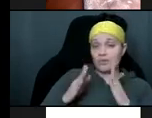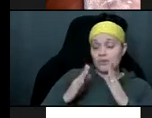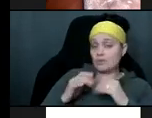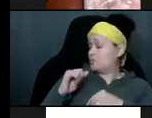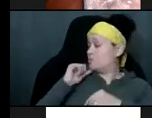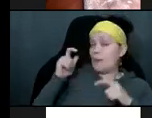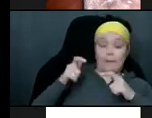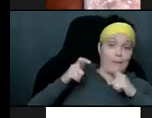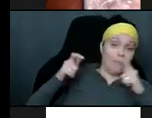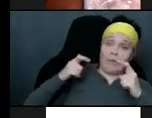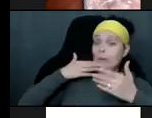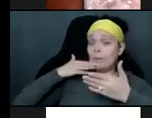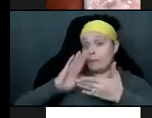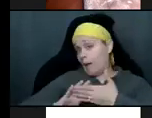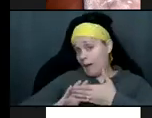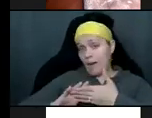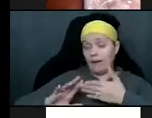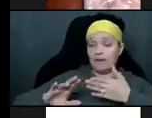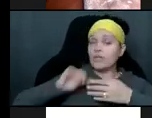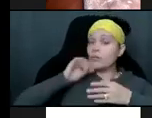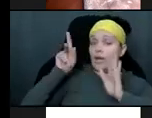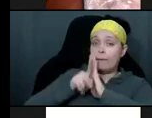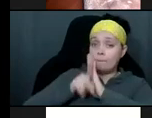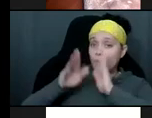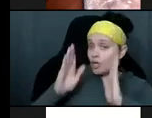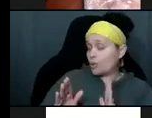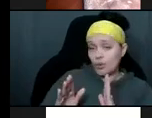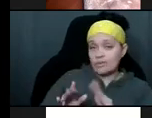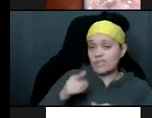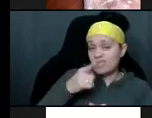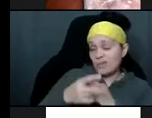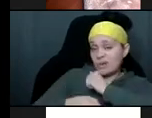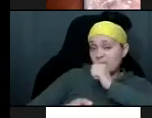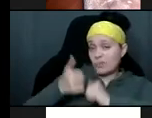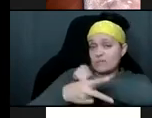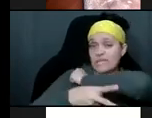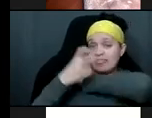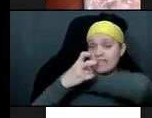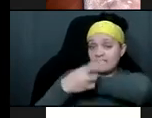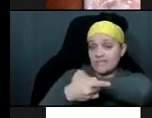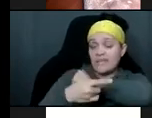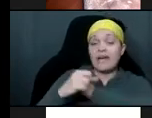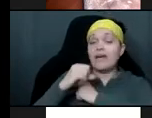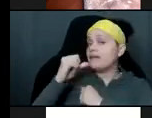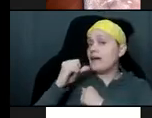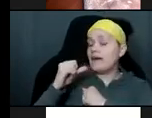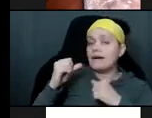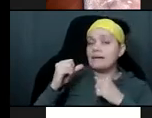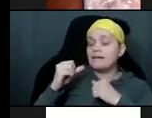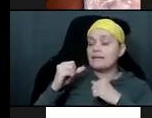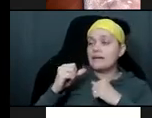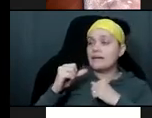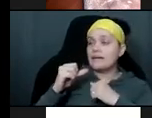big bad criminals. They were not murderers. They were mostly thieves, and not bank robbers. They were